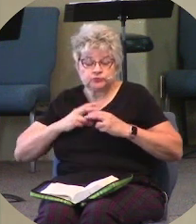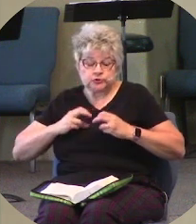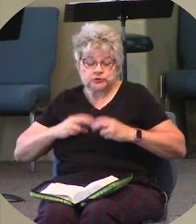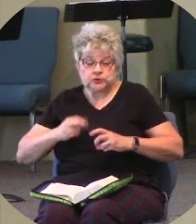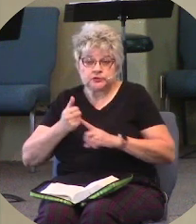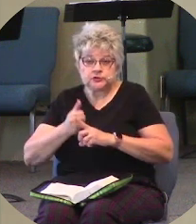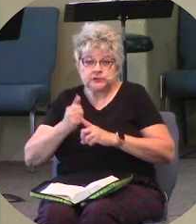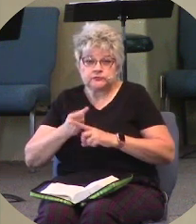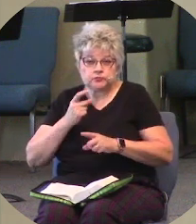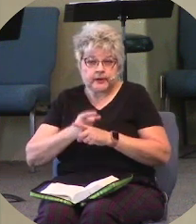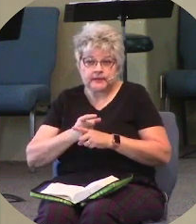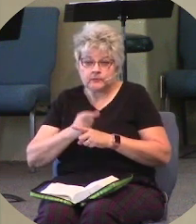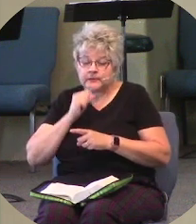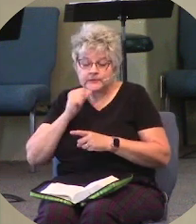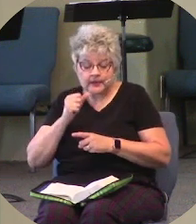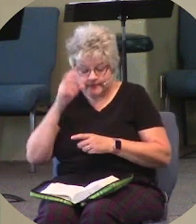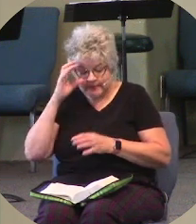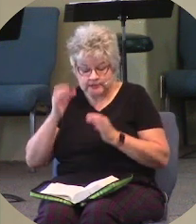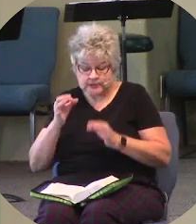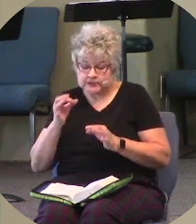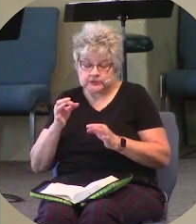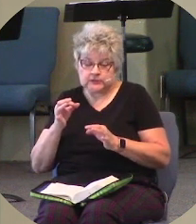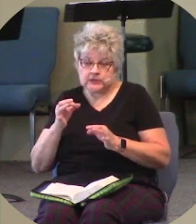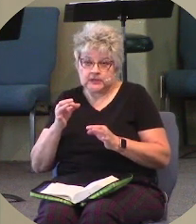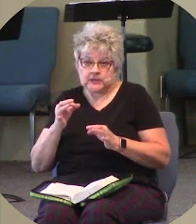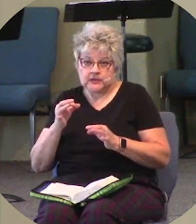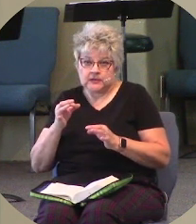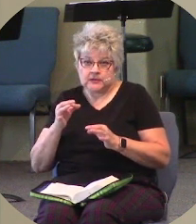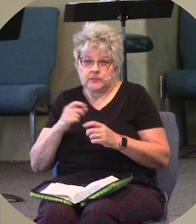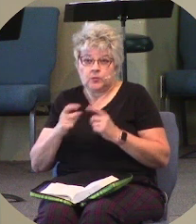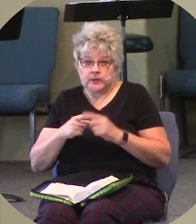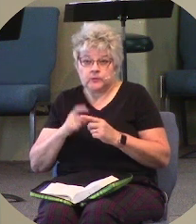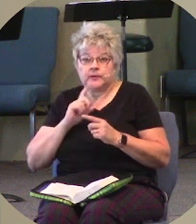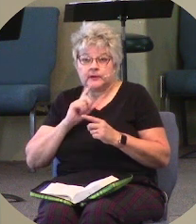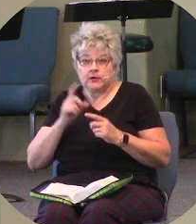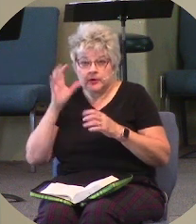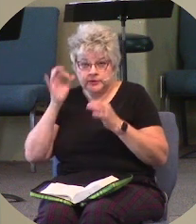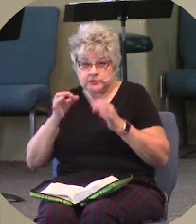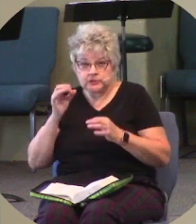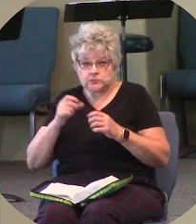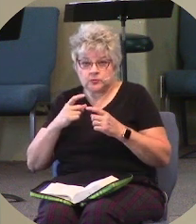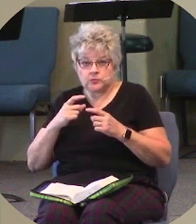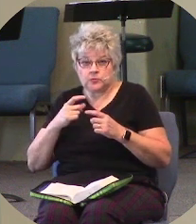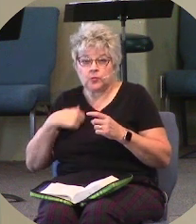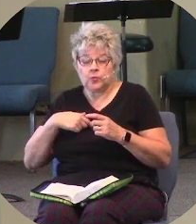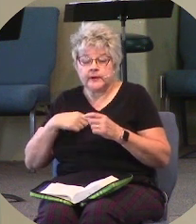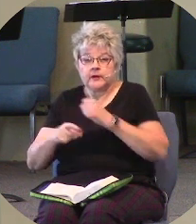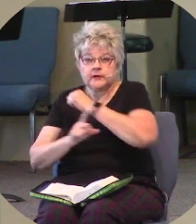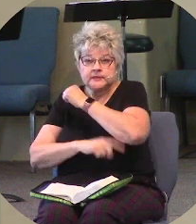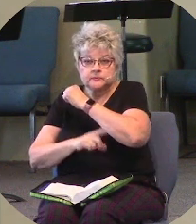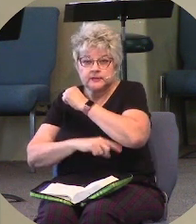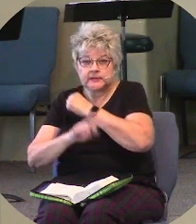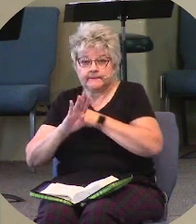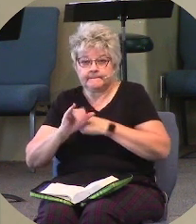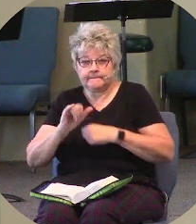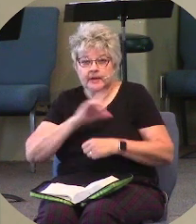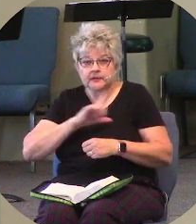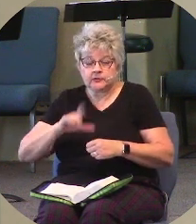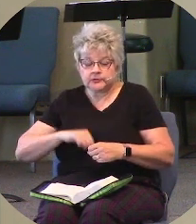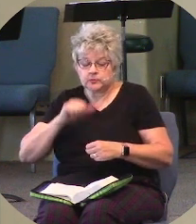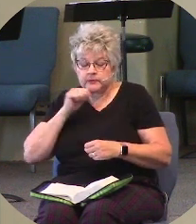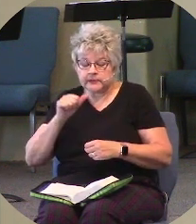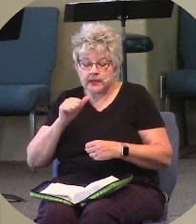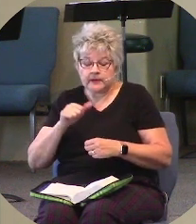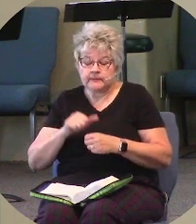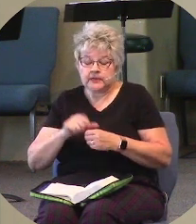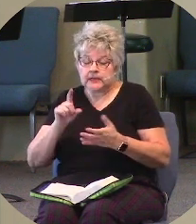we will not be judged. But when we are judged, we are disciplined by the Lord so that we will not be condemned